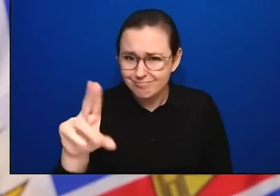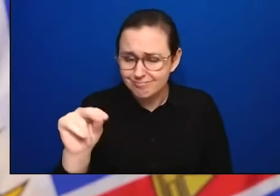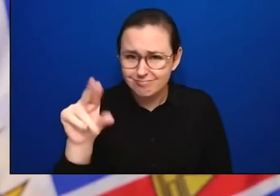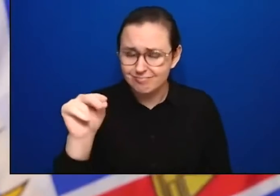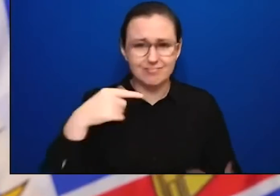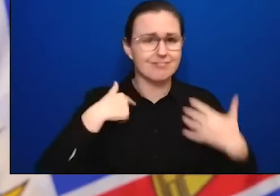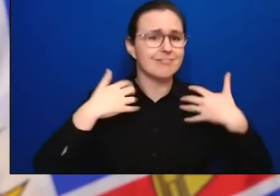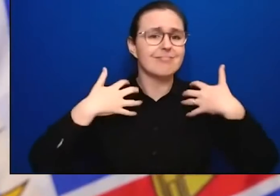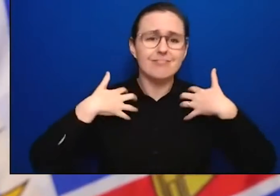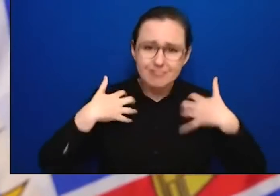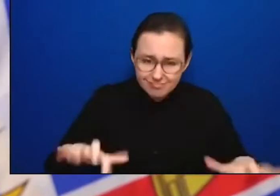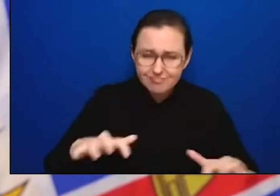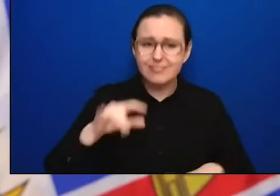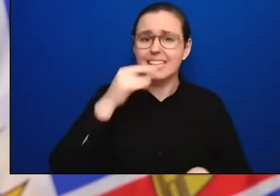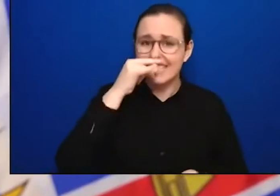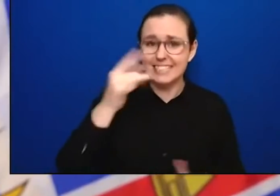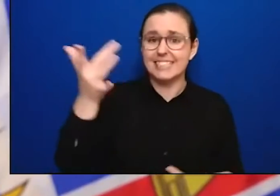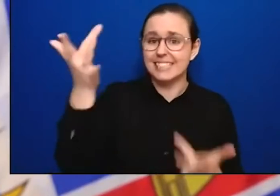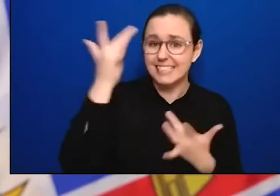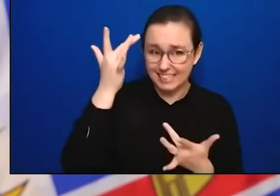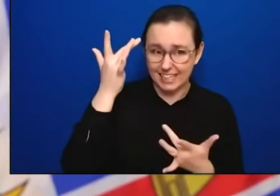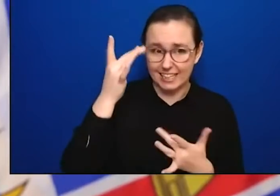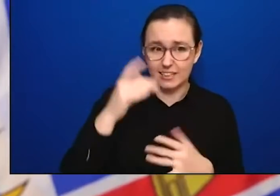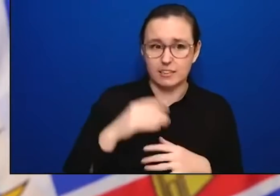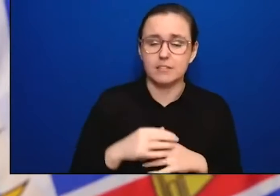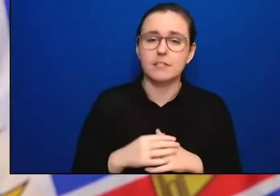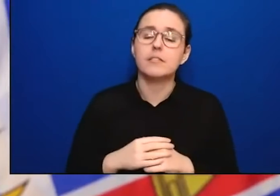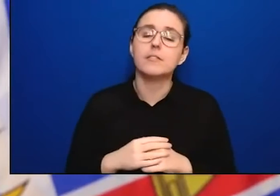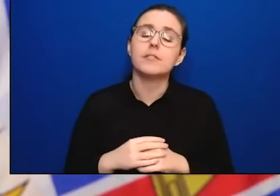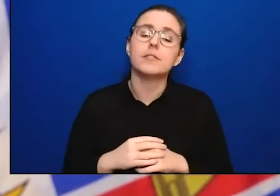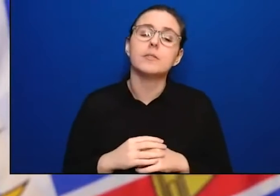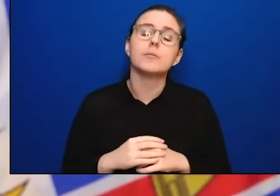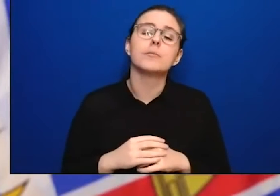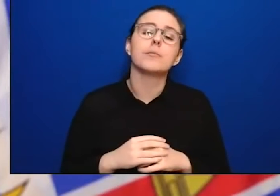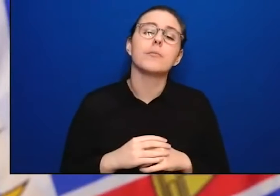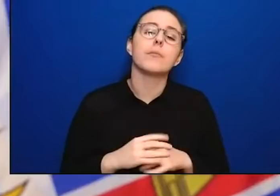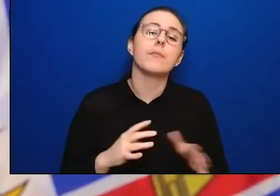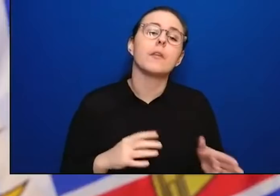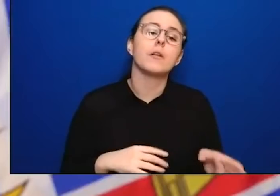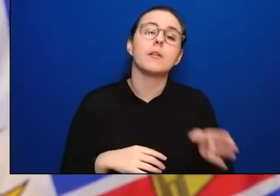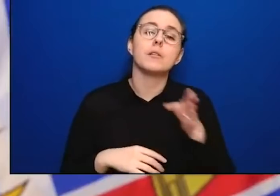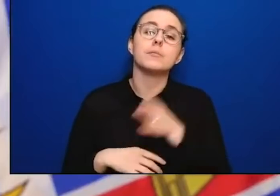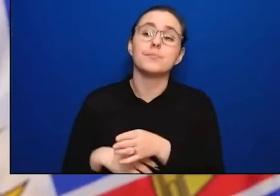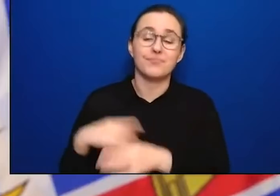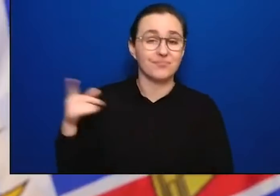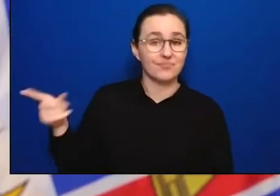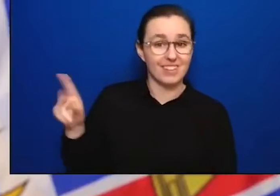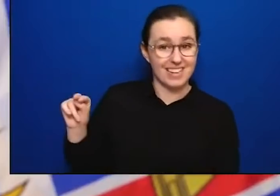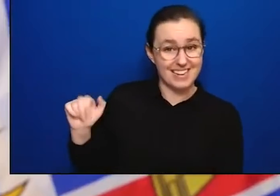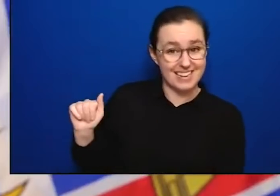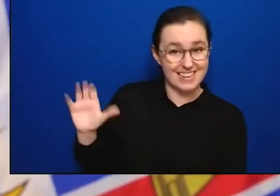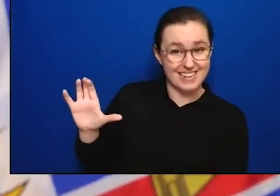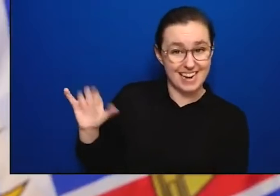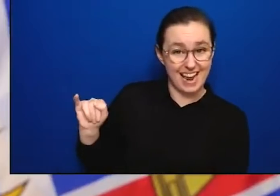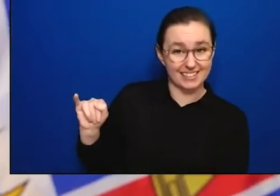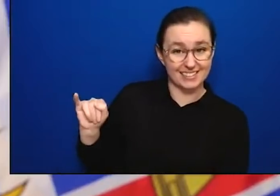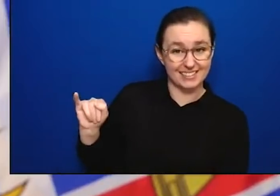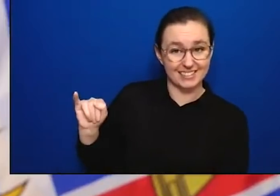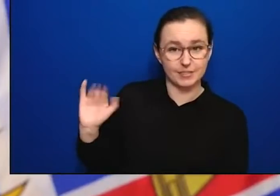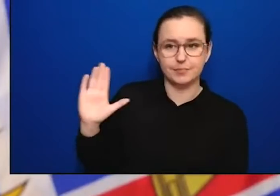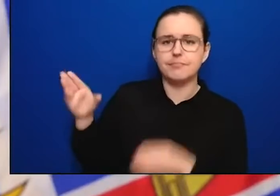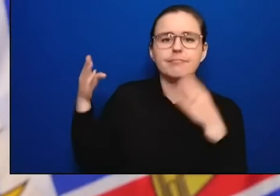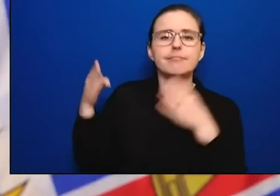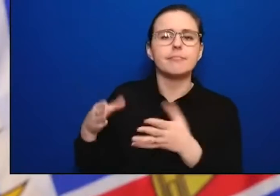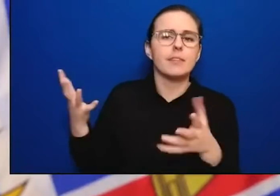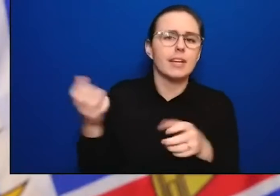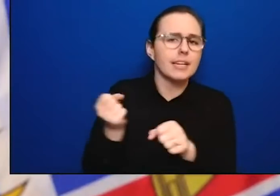an innocuous illness, as I've said. So we don't want kids to get sick. The other thing that vaccination, and this is